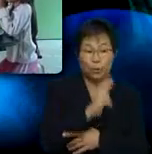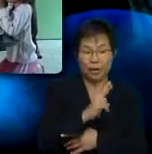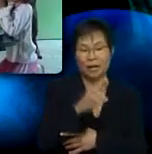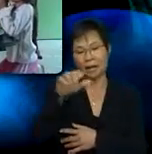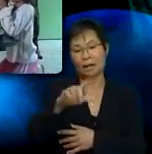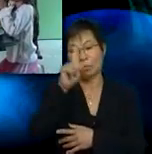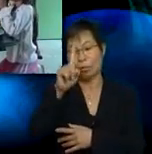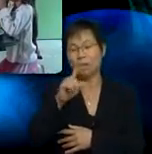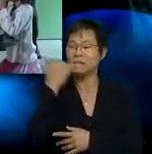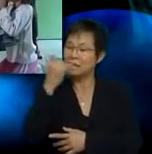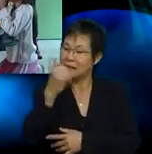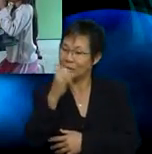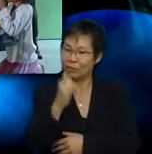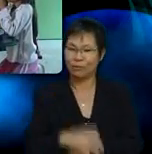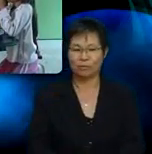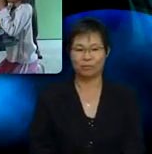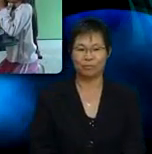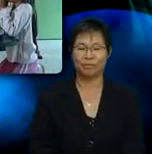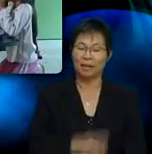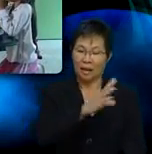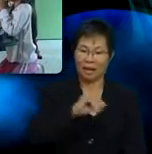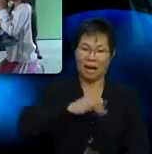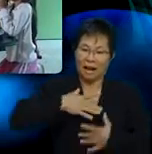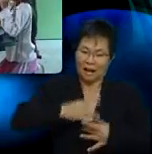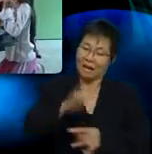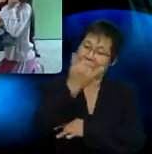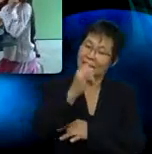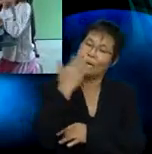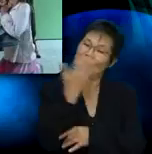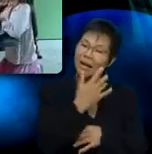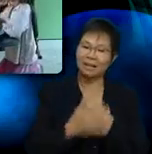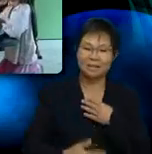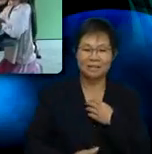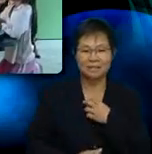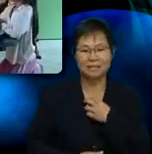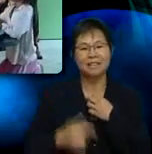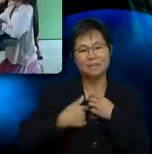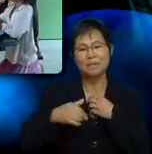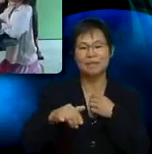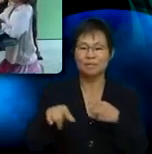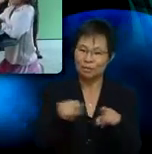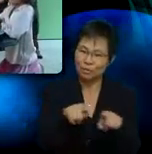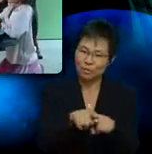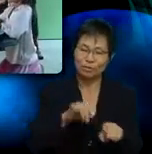red and one is yellow. And I like the yellow color. Ah,